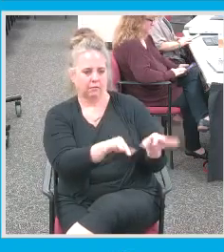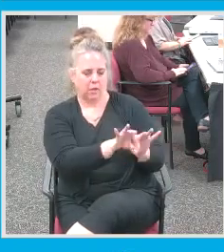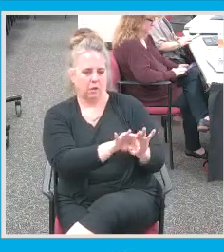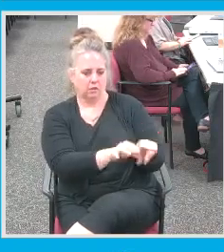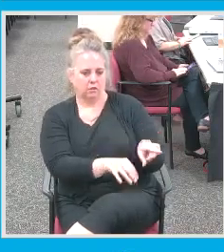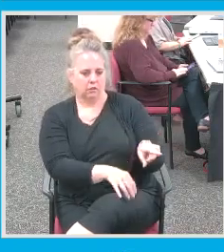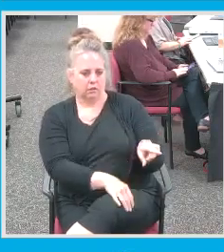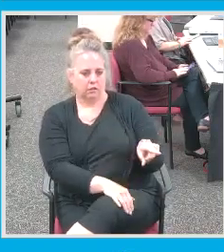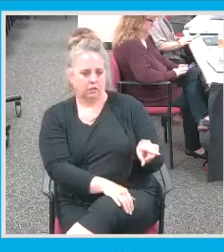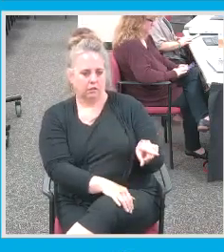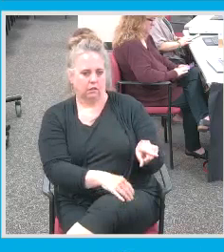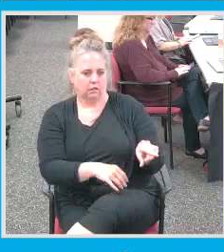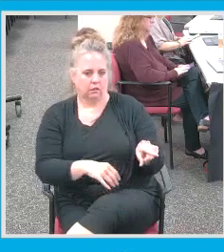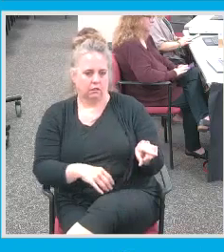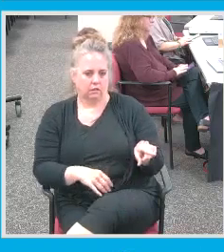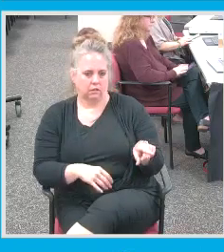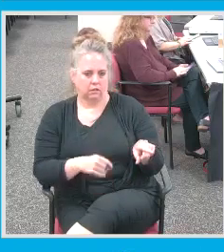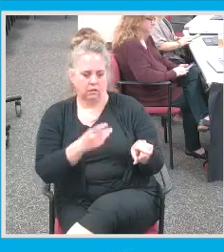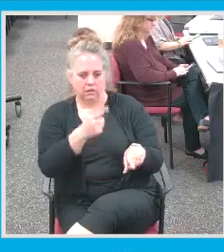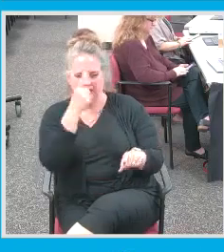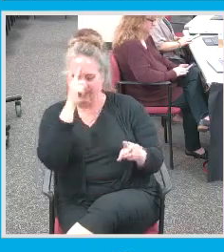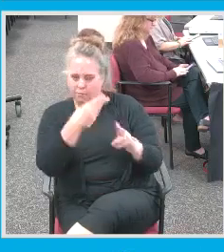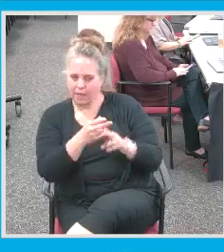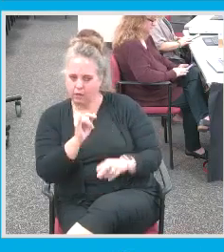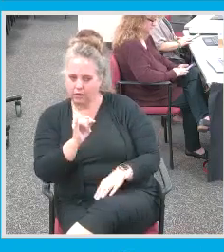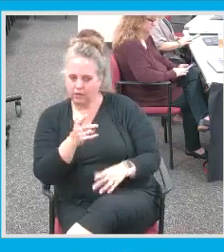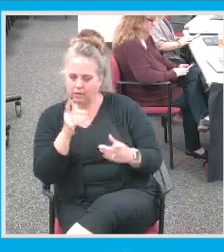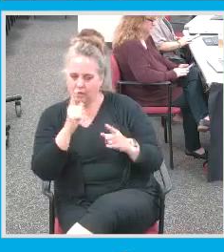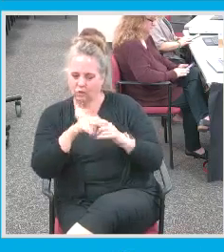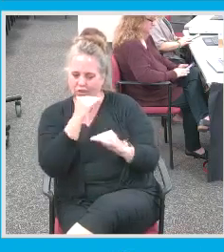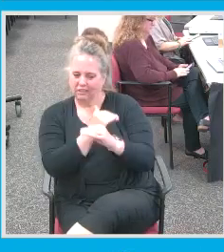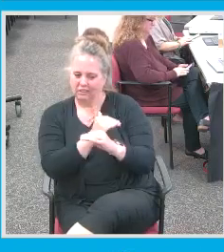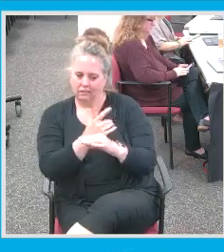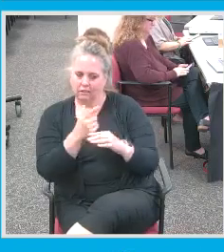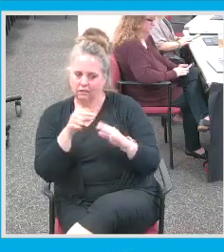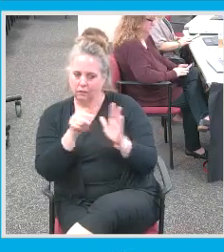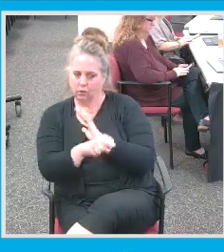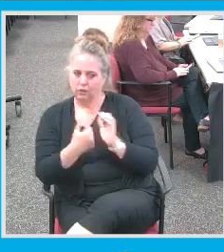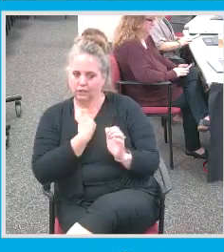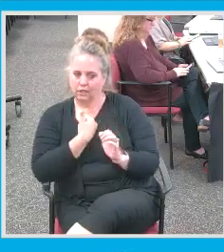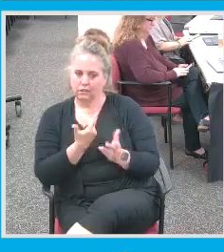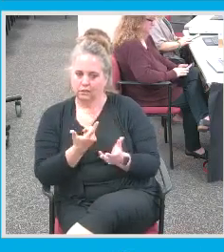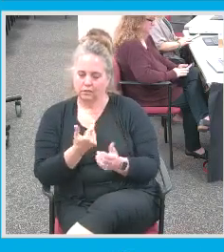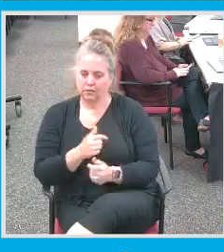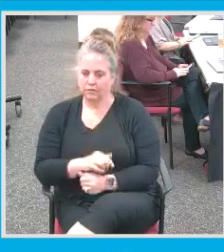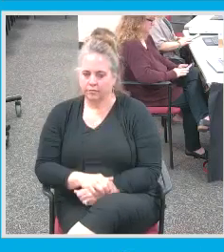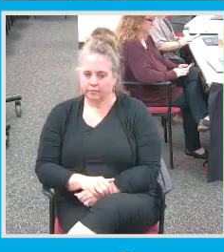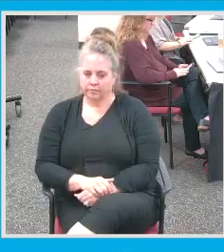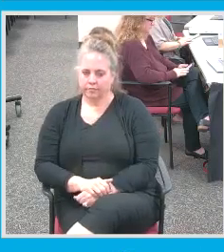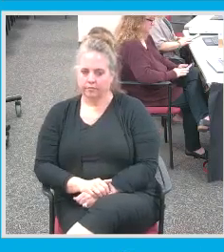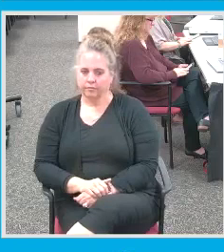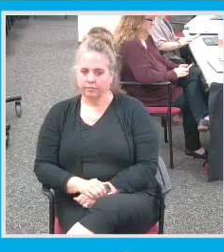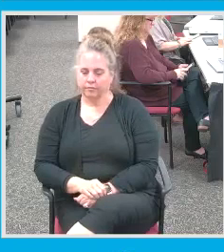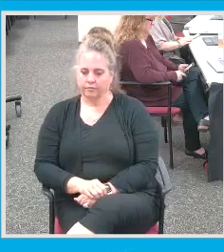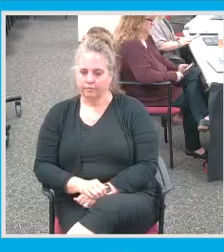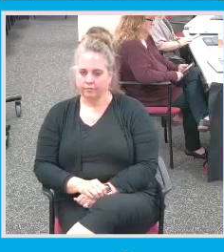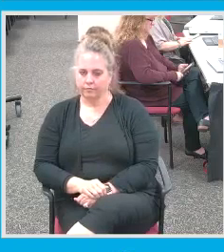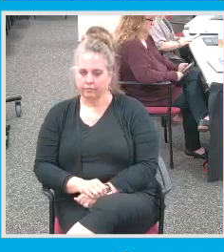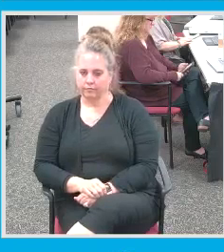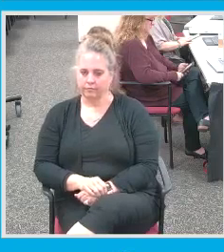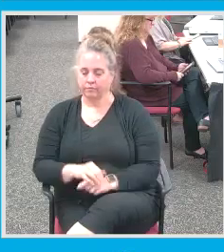about. And think about maybe putting those bullets away from the firearm and the different strategies for safe